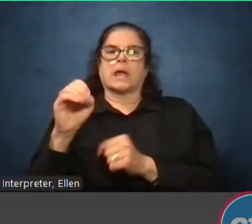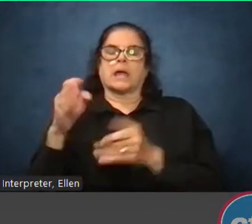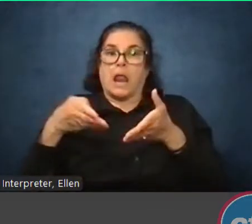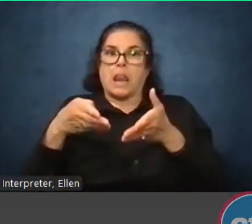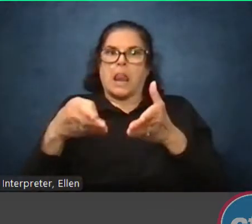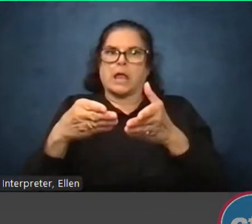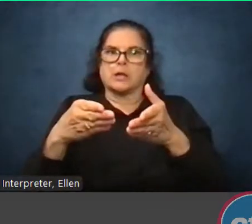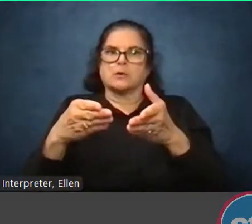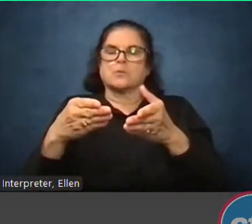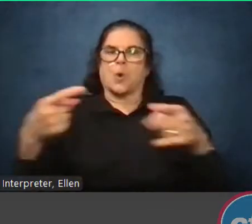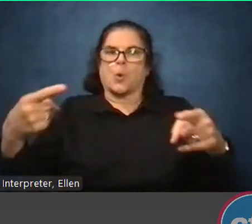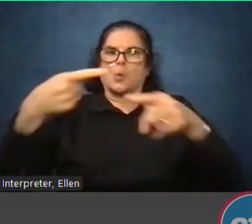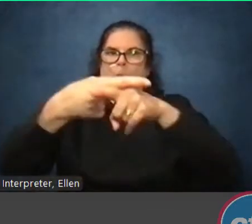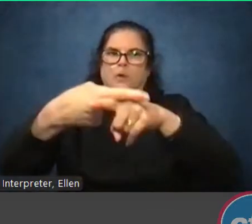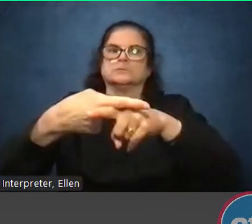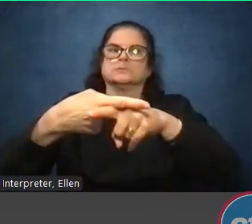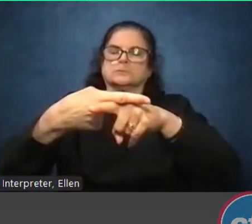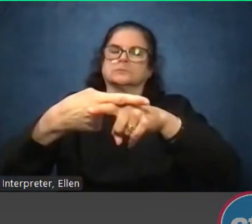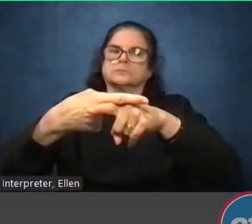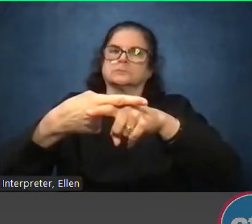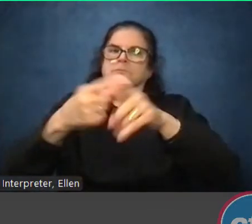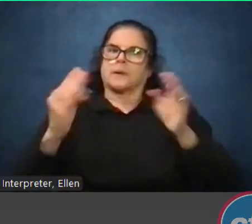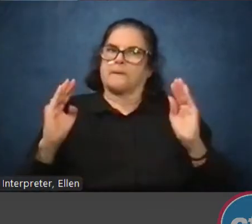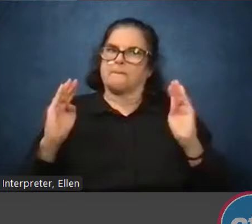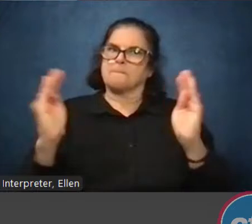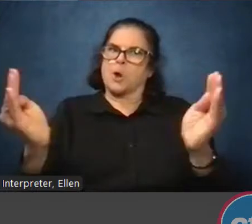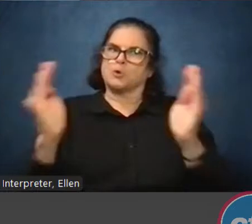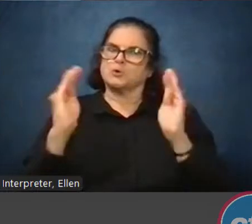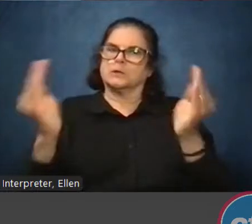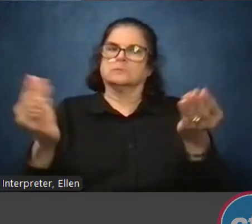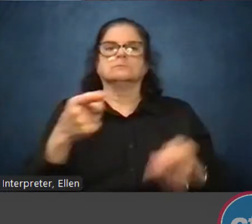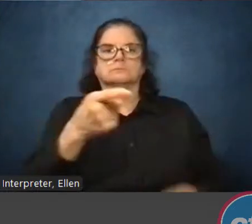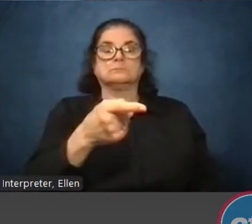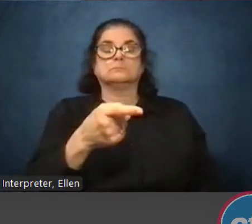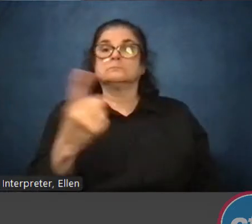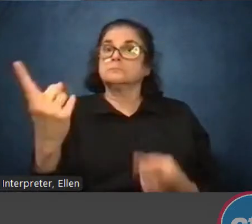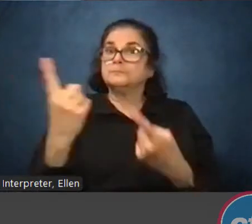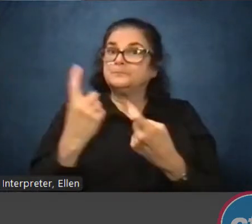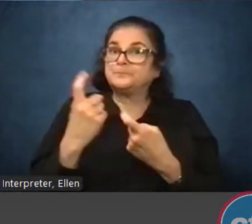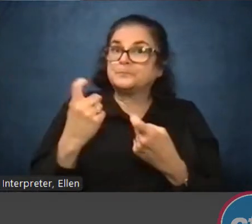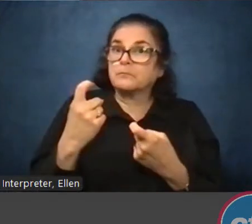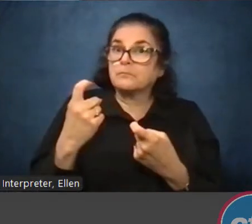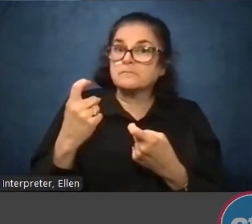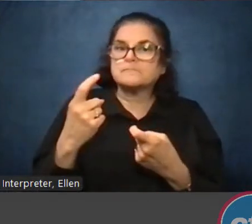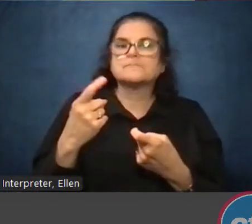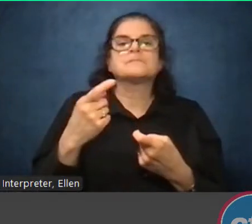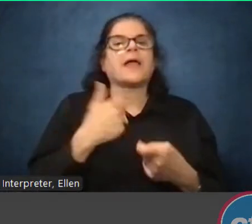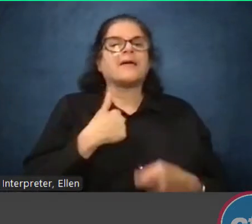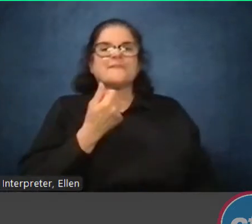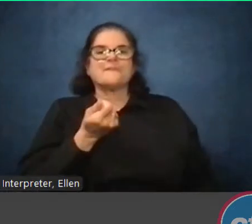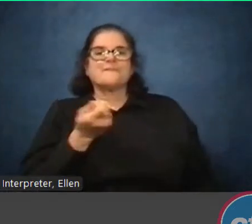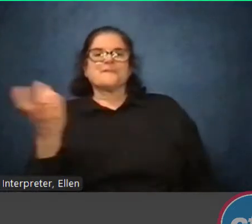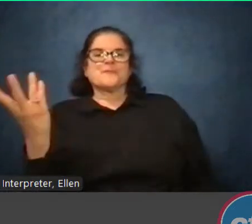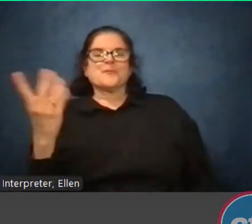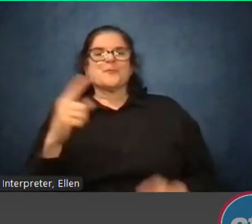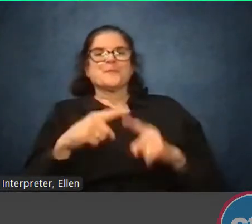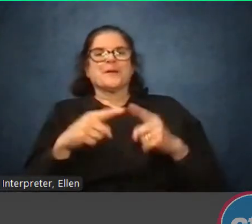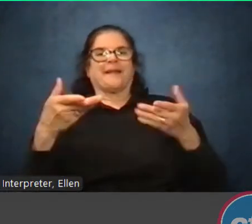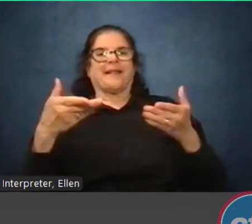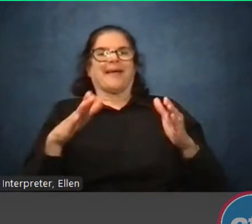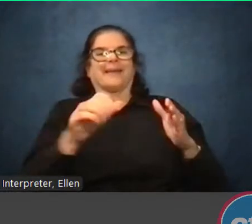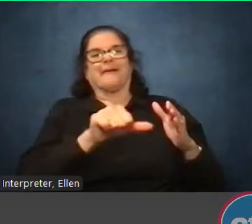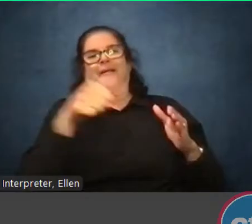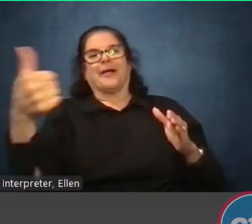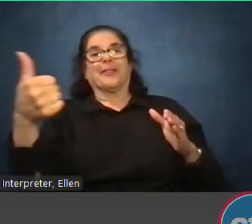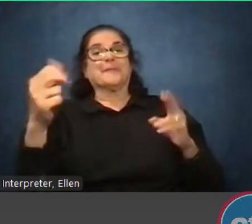That's all I have. Any questions? I have a number of them, but I'll let someone else